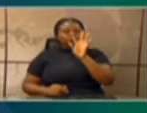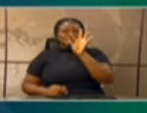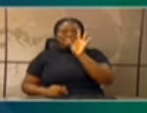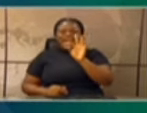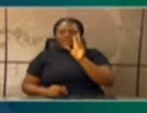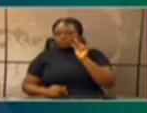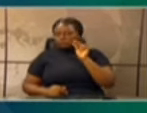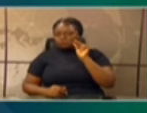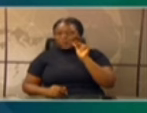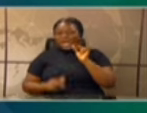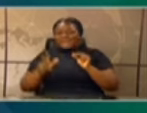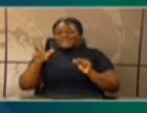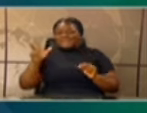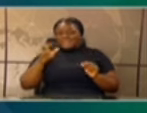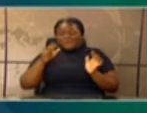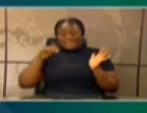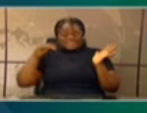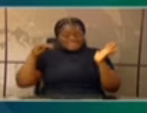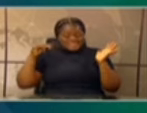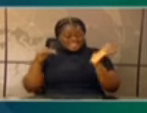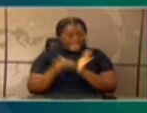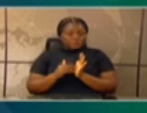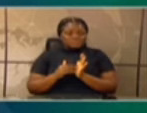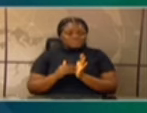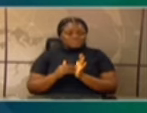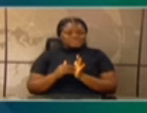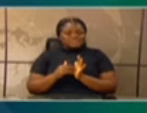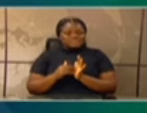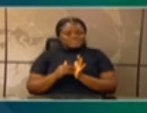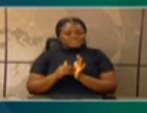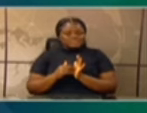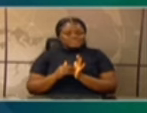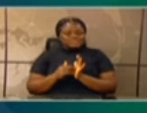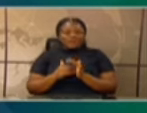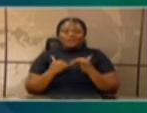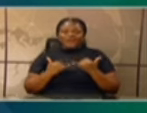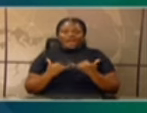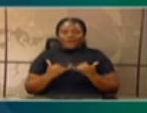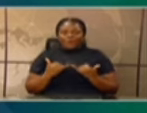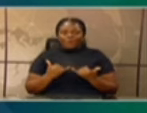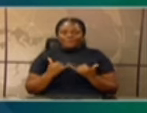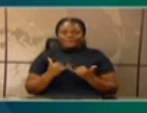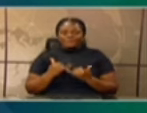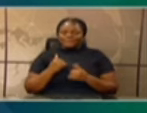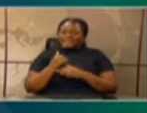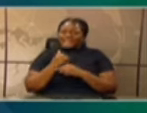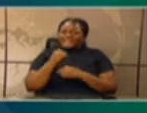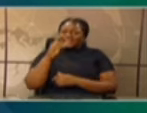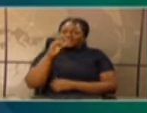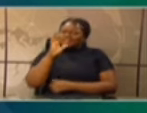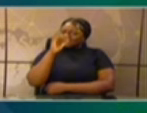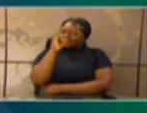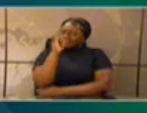229,550 no. For 300,000. Afe, Yanko, Italy.